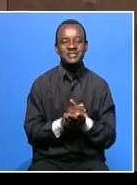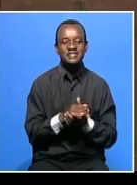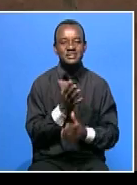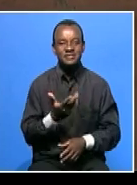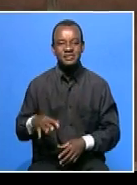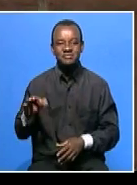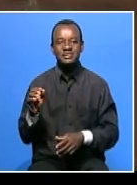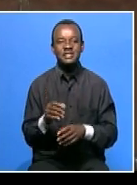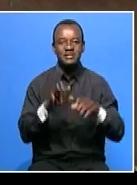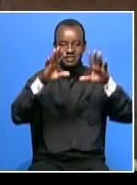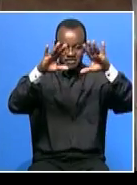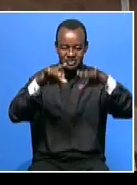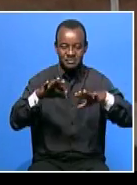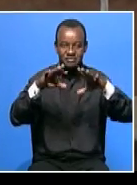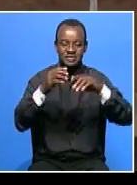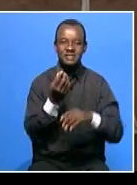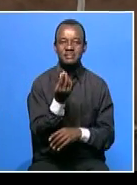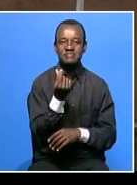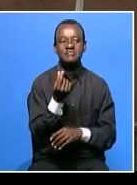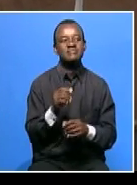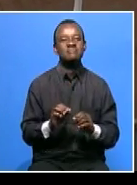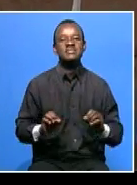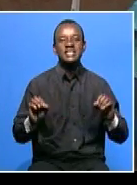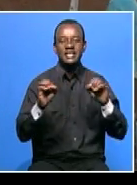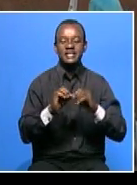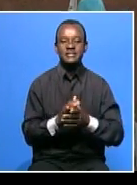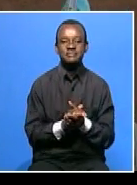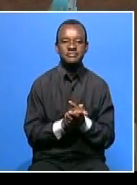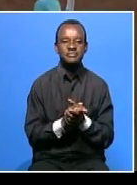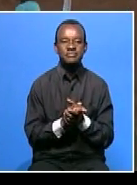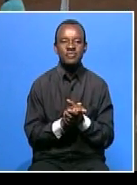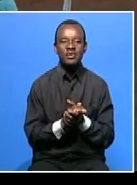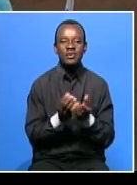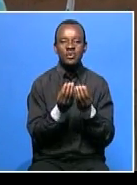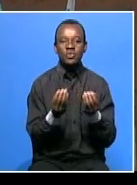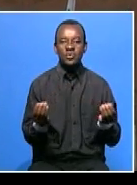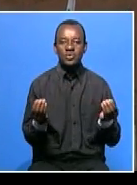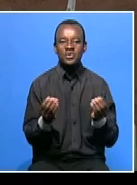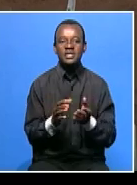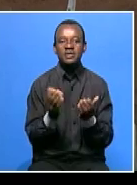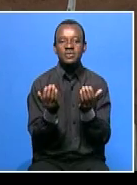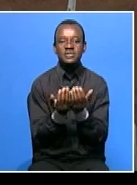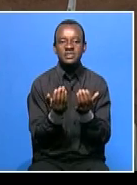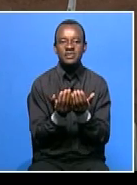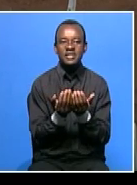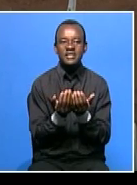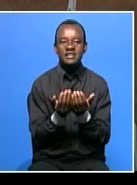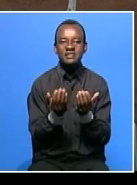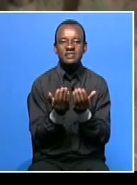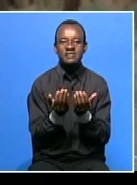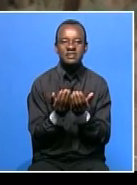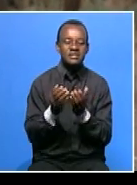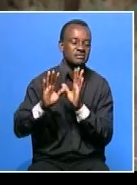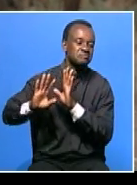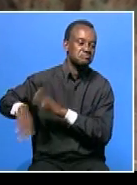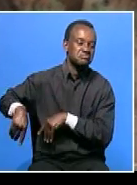artistically plastered cow dung houses. The school dropout rate at primary school is also a concern